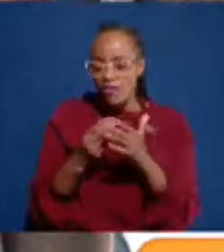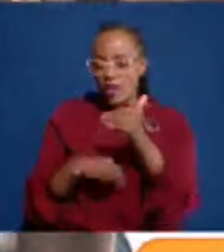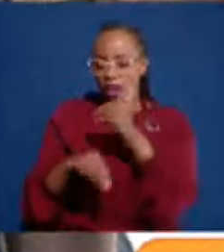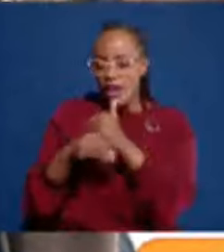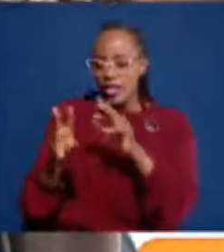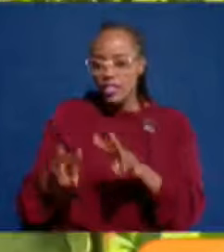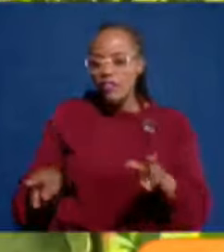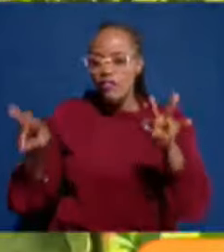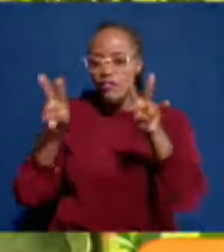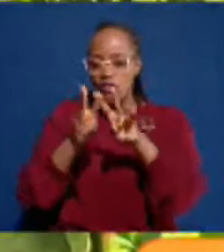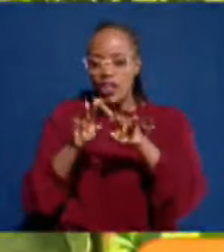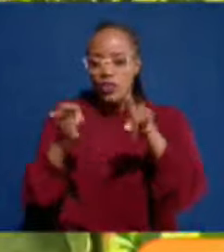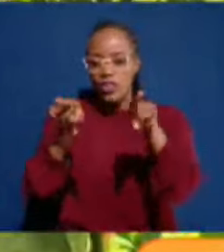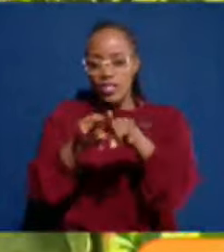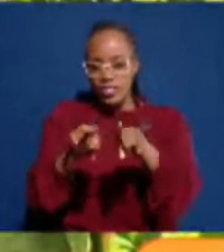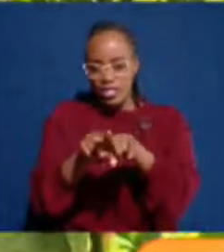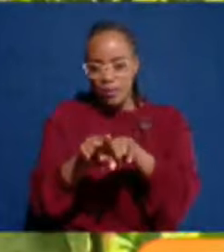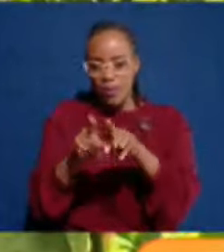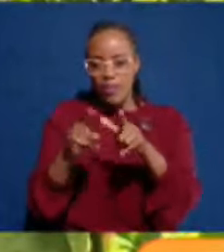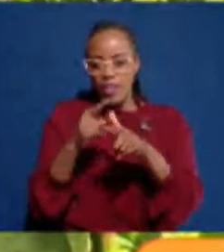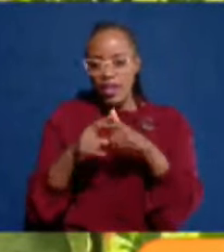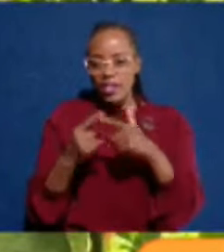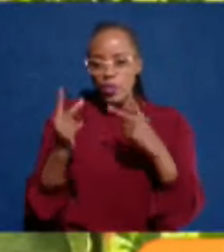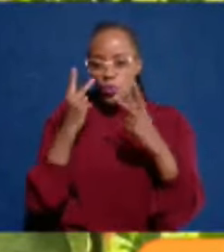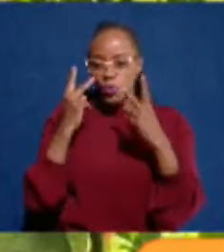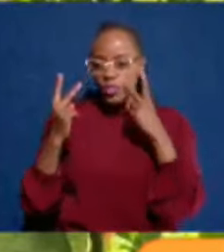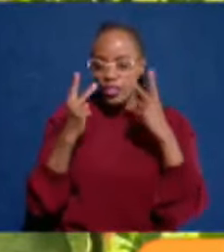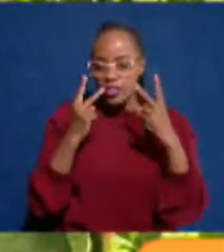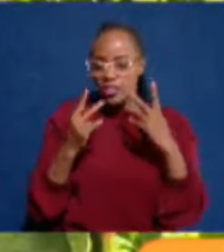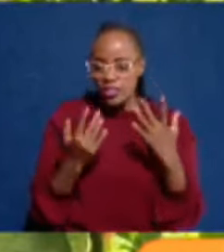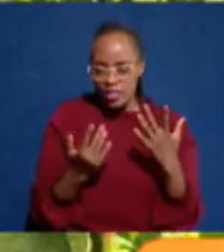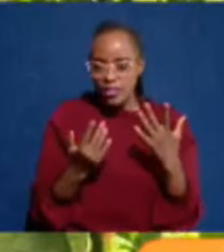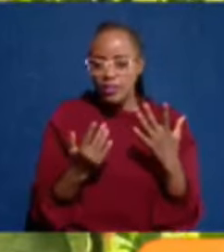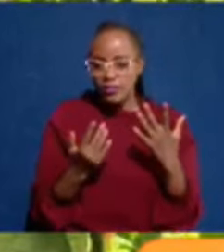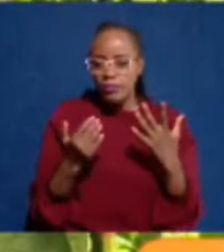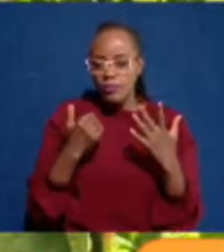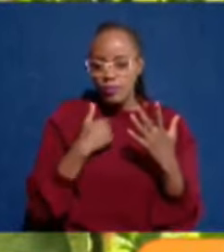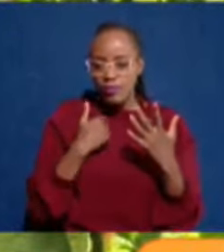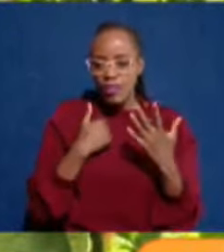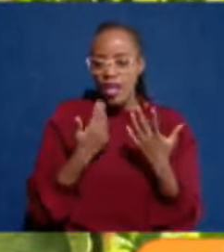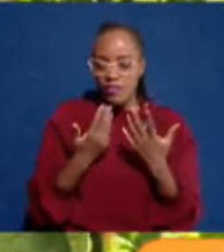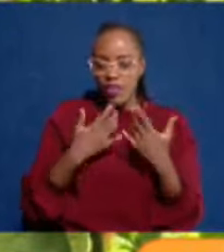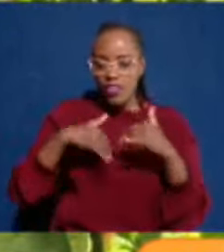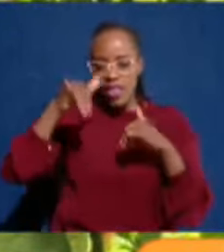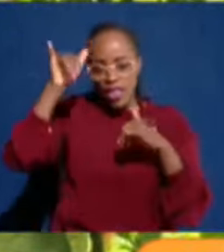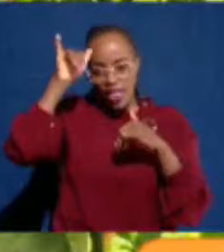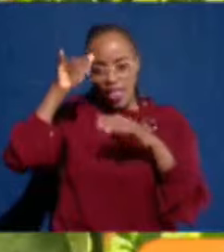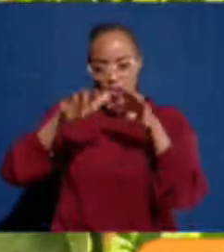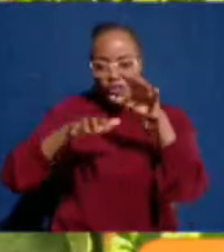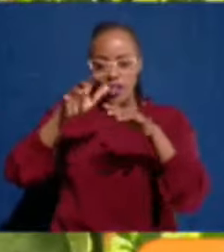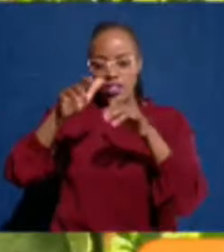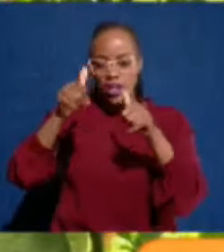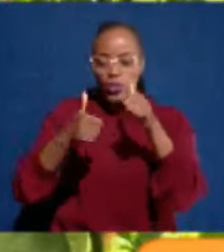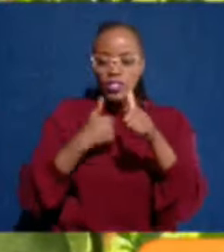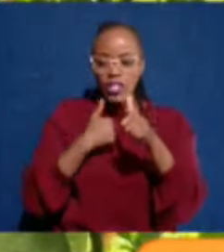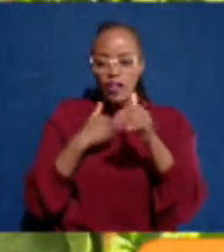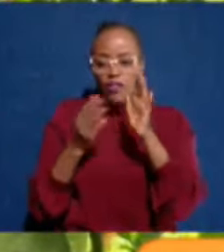add the same, you see now the the livestock will change